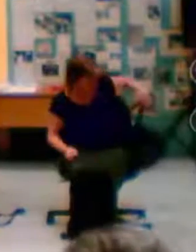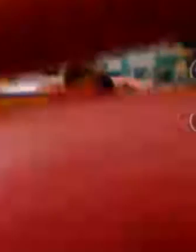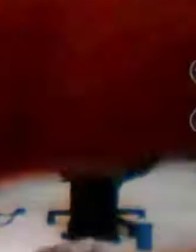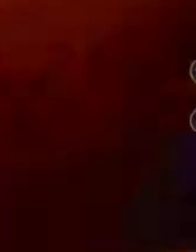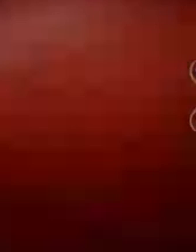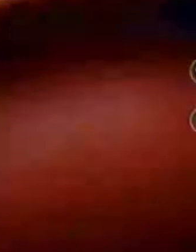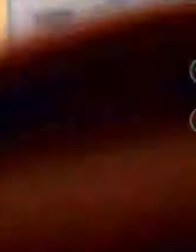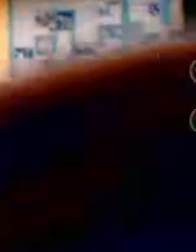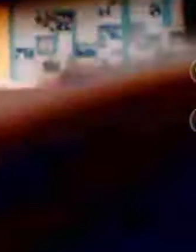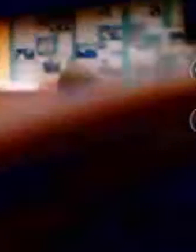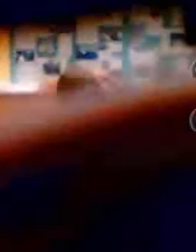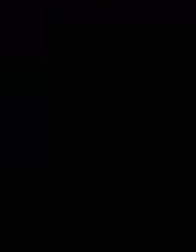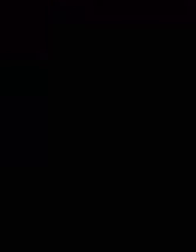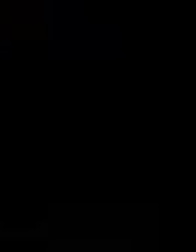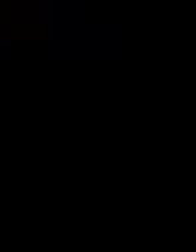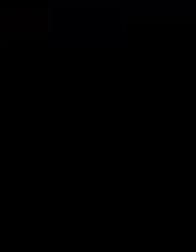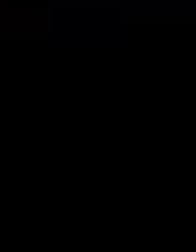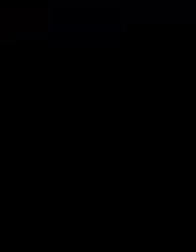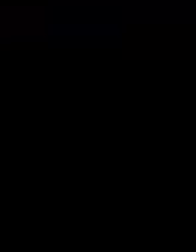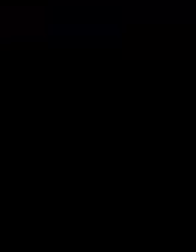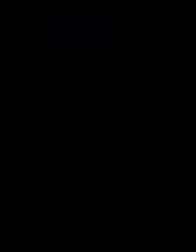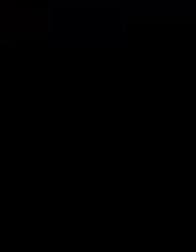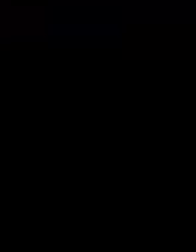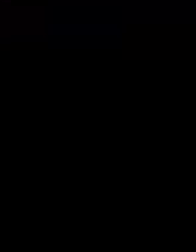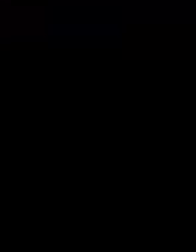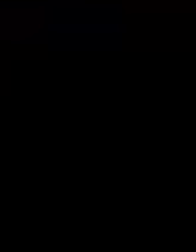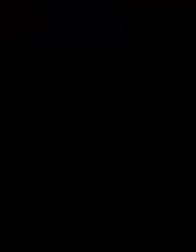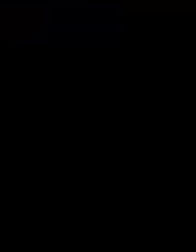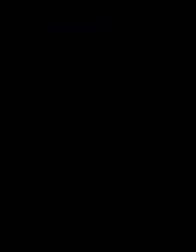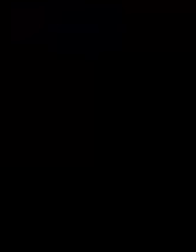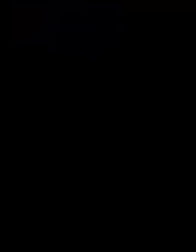Yeah. It's too fancy of a system. Thank